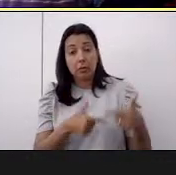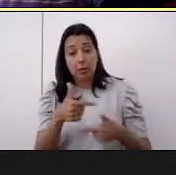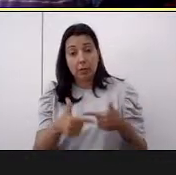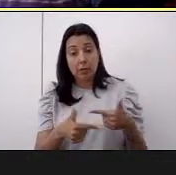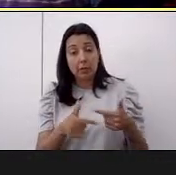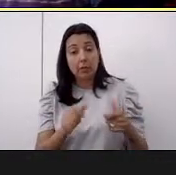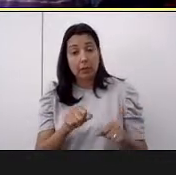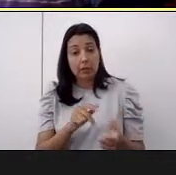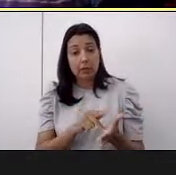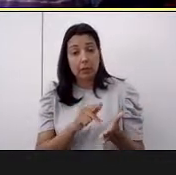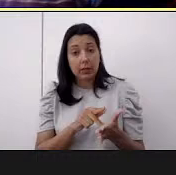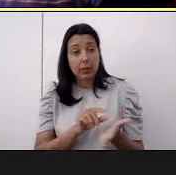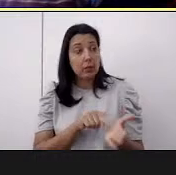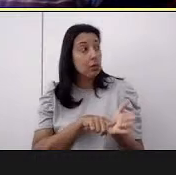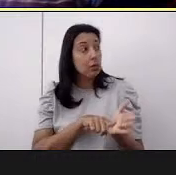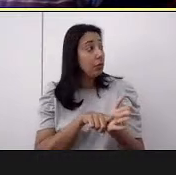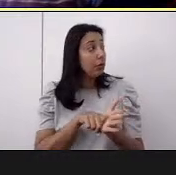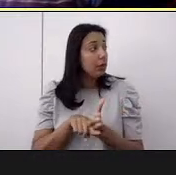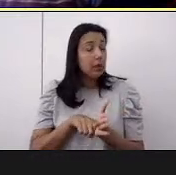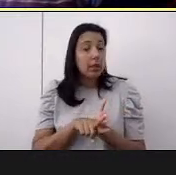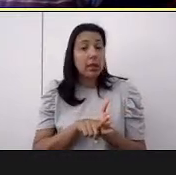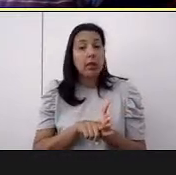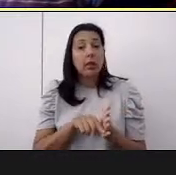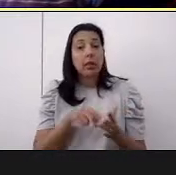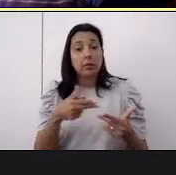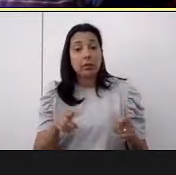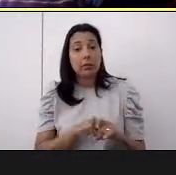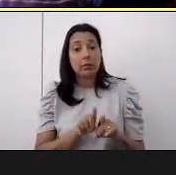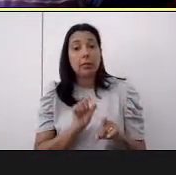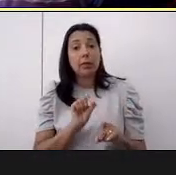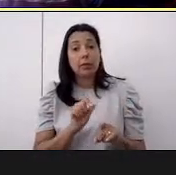assessing contentious situations on a case-by-case basis,